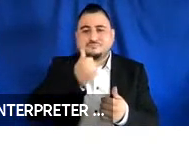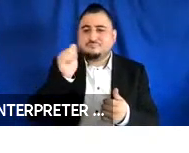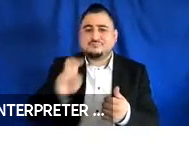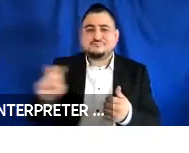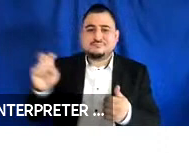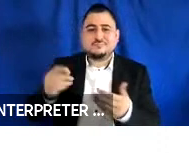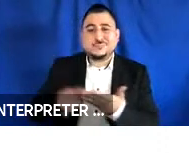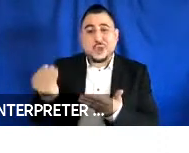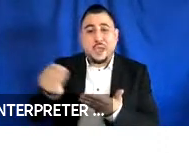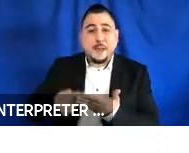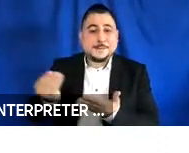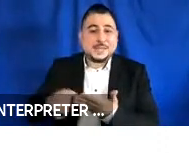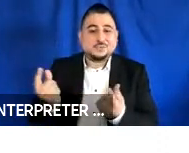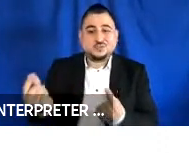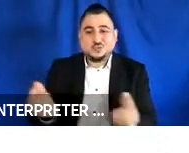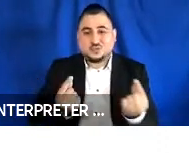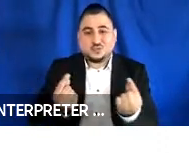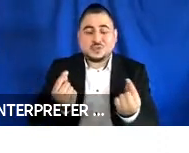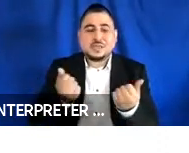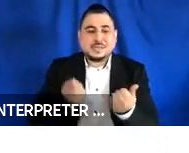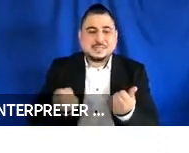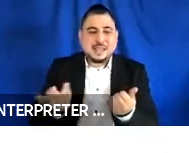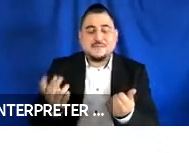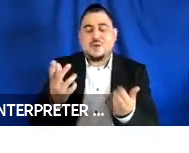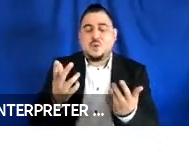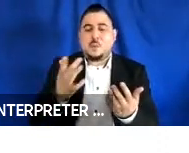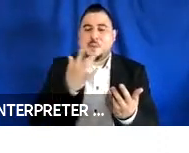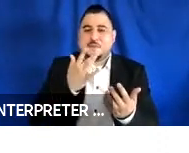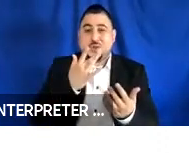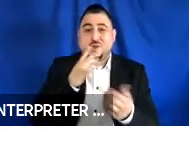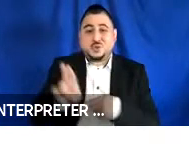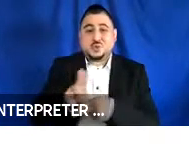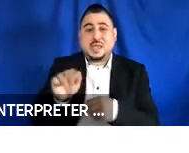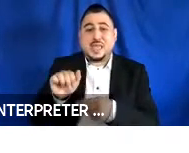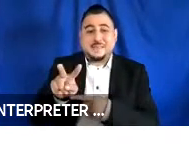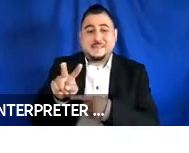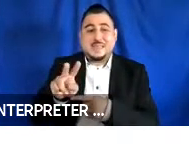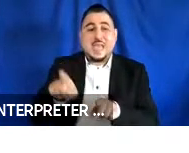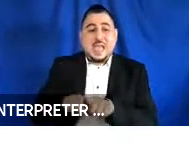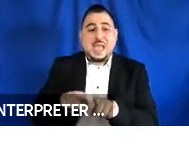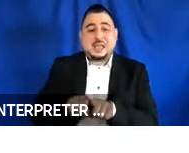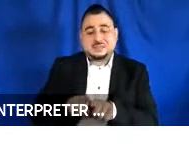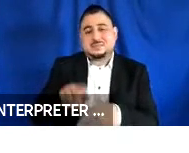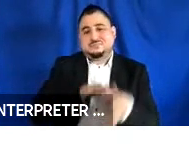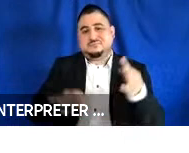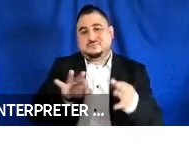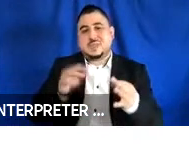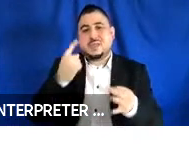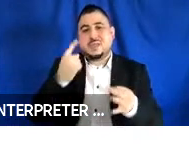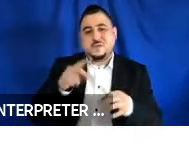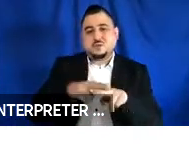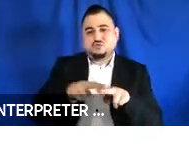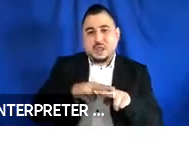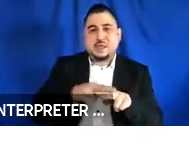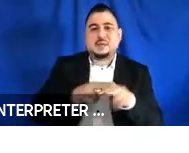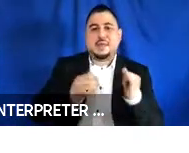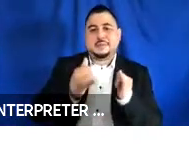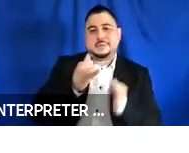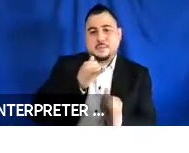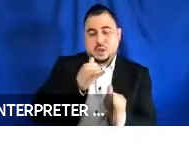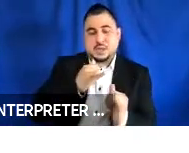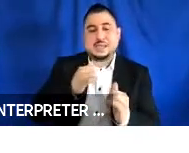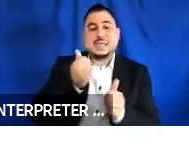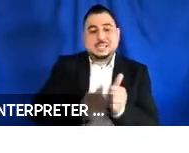as shopping. Several participants also mentioned they would use AV as a feeder to public transit. Notably, participants in each